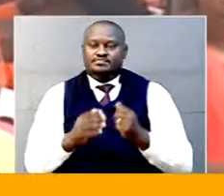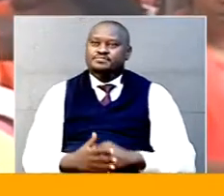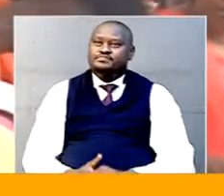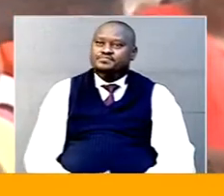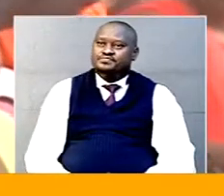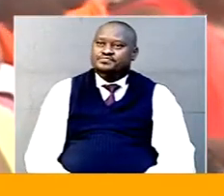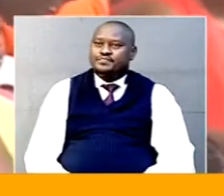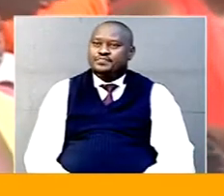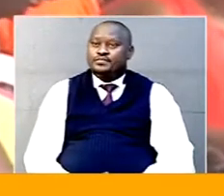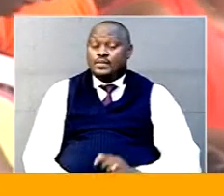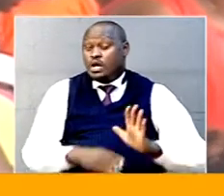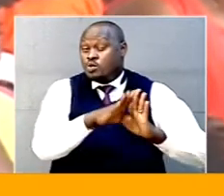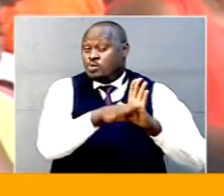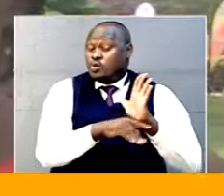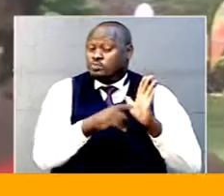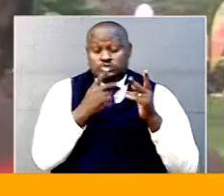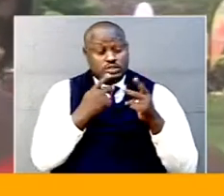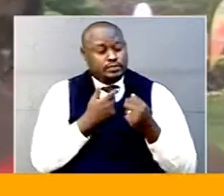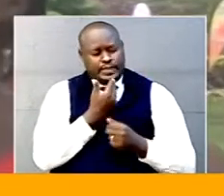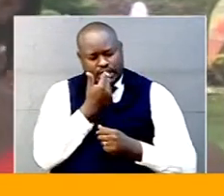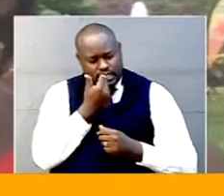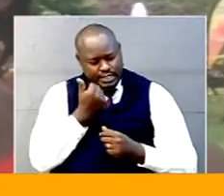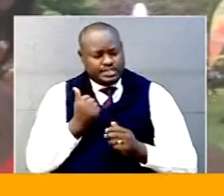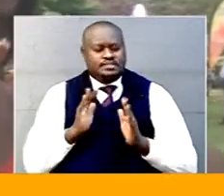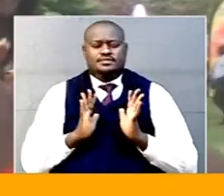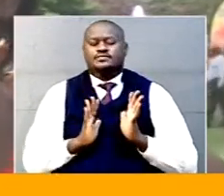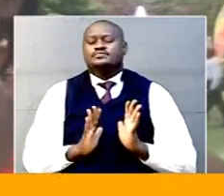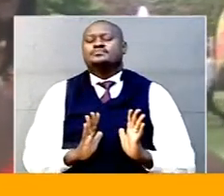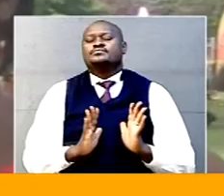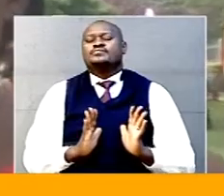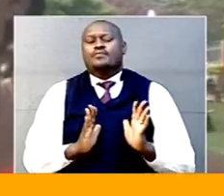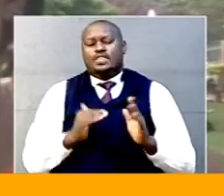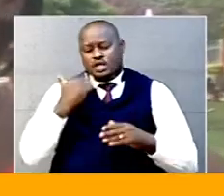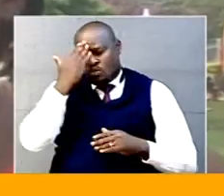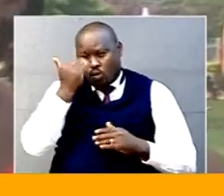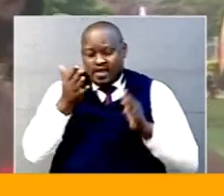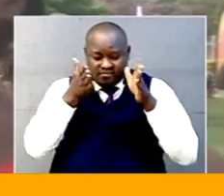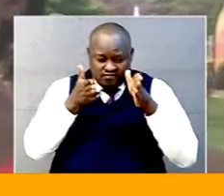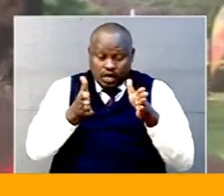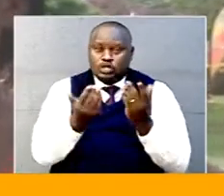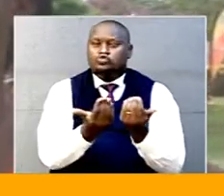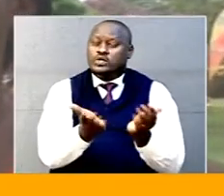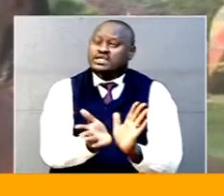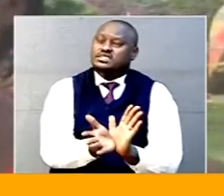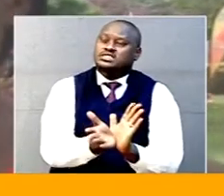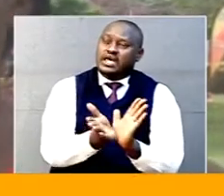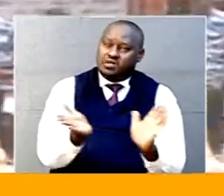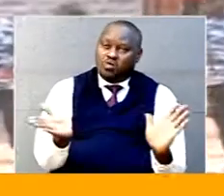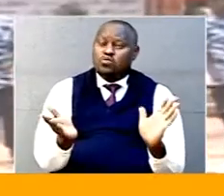SSO Muto Wonderful, is the best of all because it touches all the children from